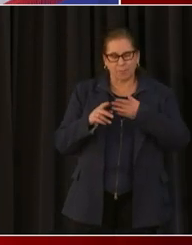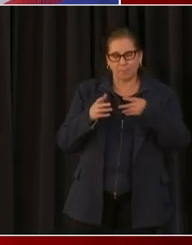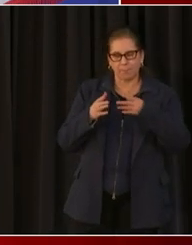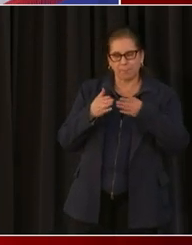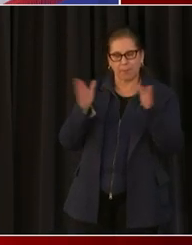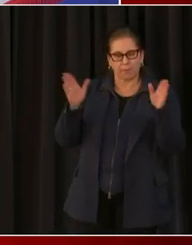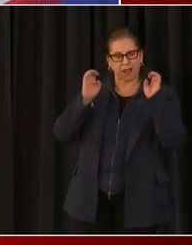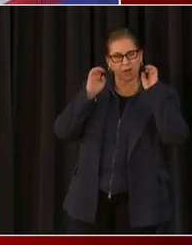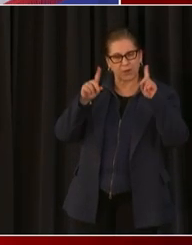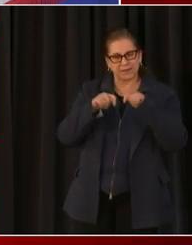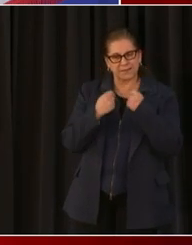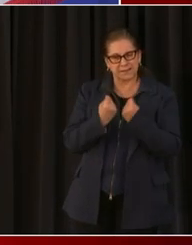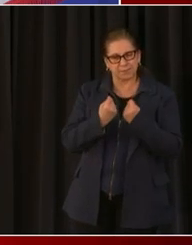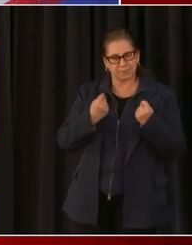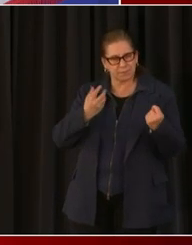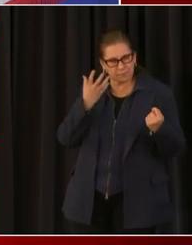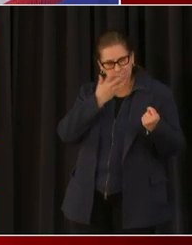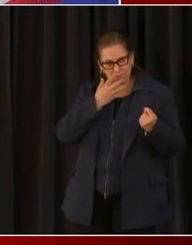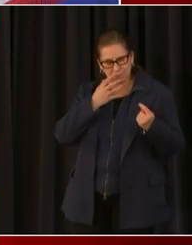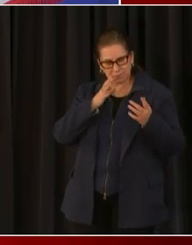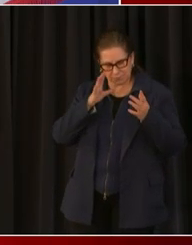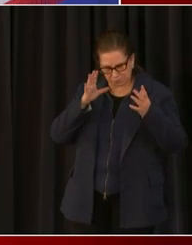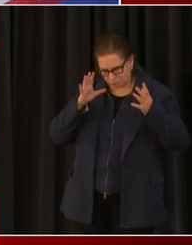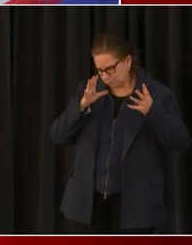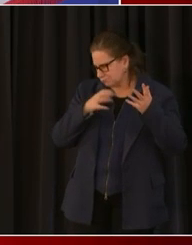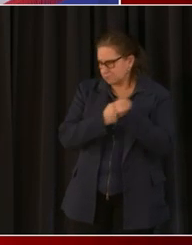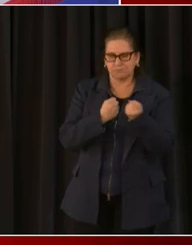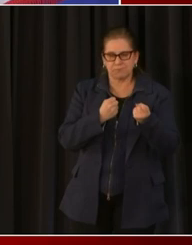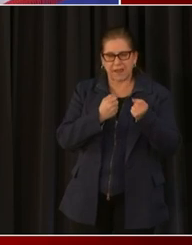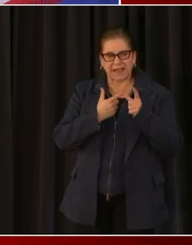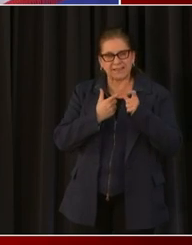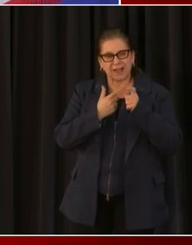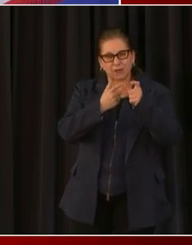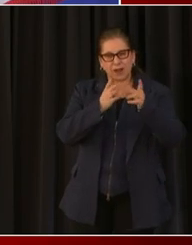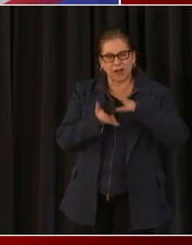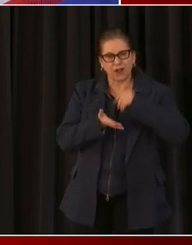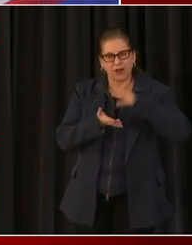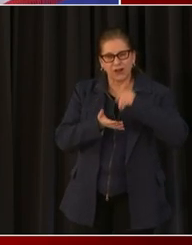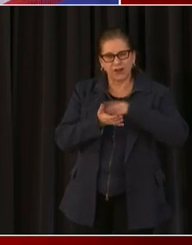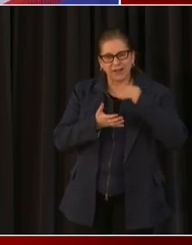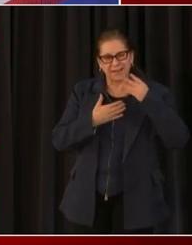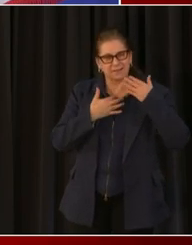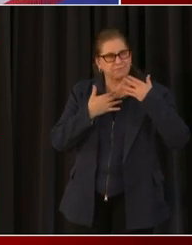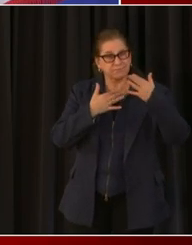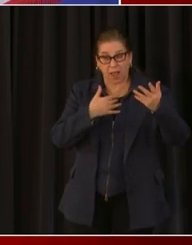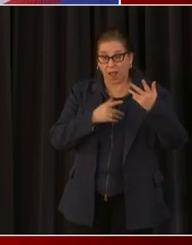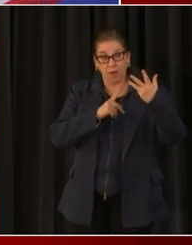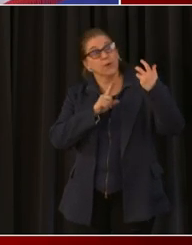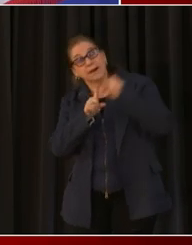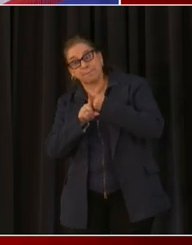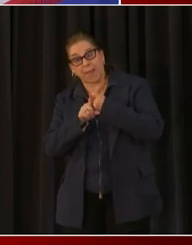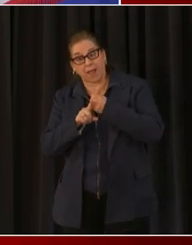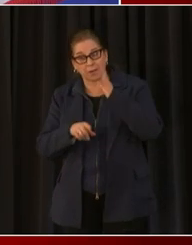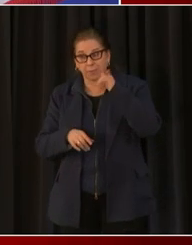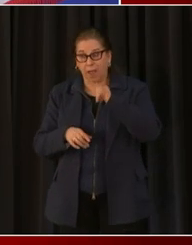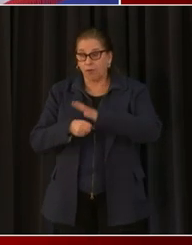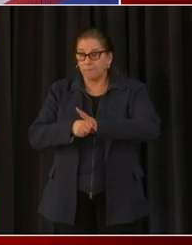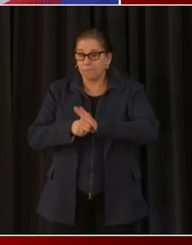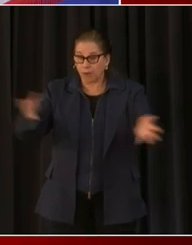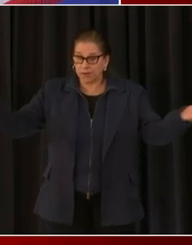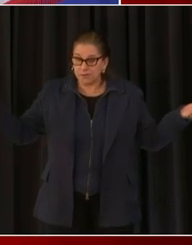been focused on how to accelerate learning for children and all of us who have been impacted by a global